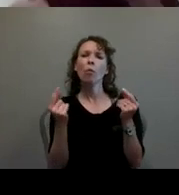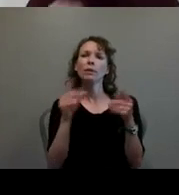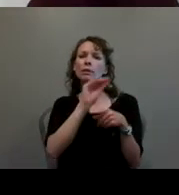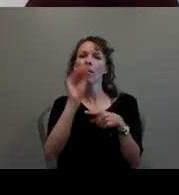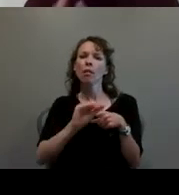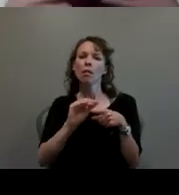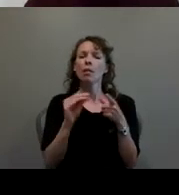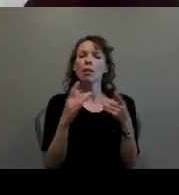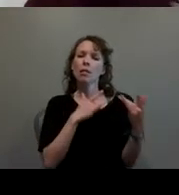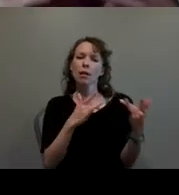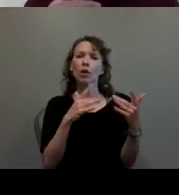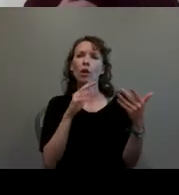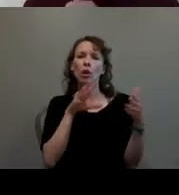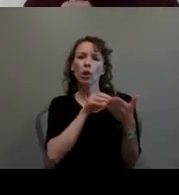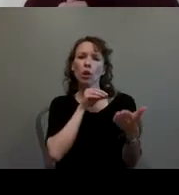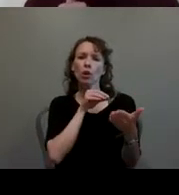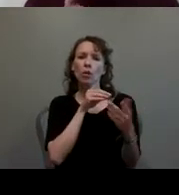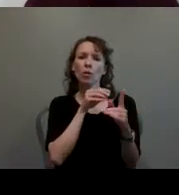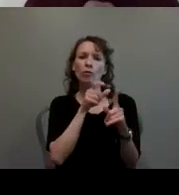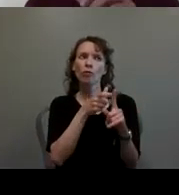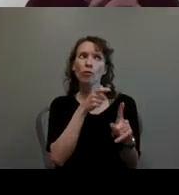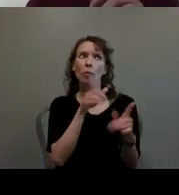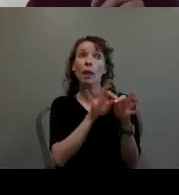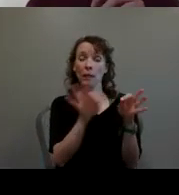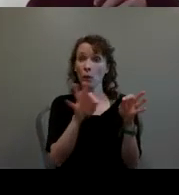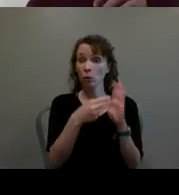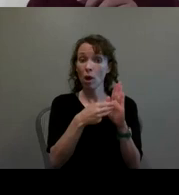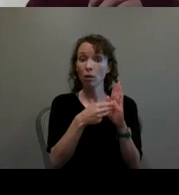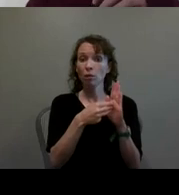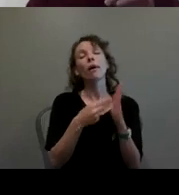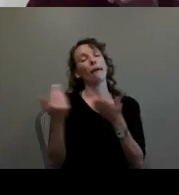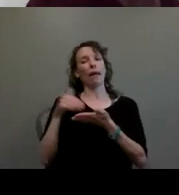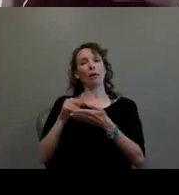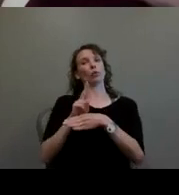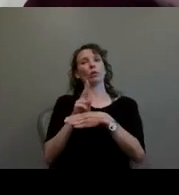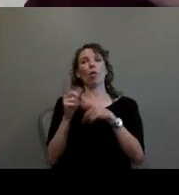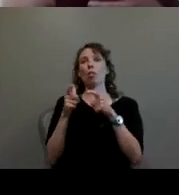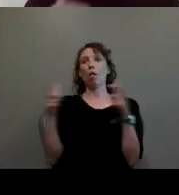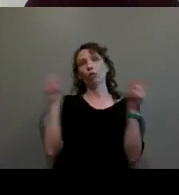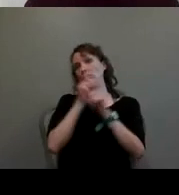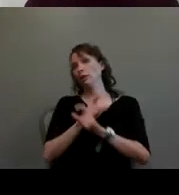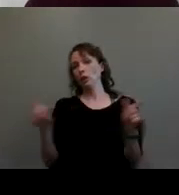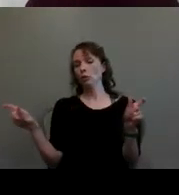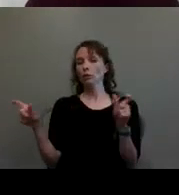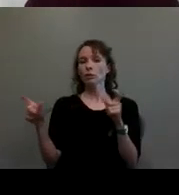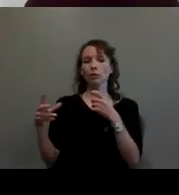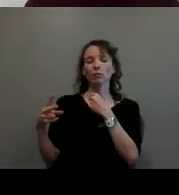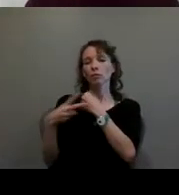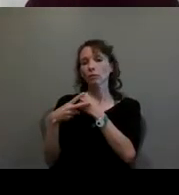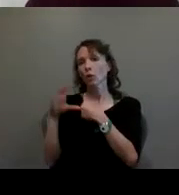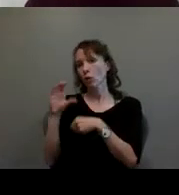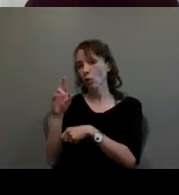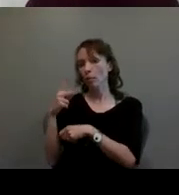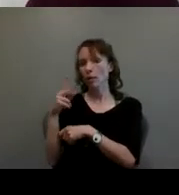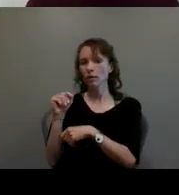this language model when you train them over these large sequence corpuses, is that they'll have,